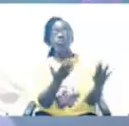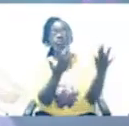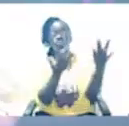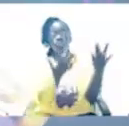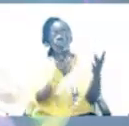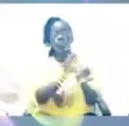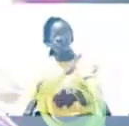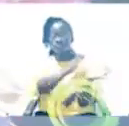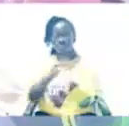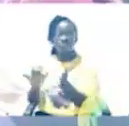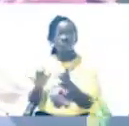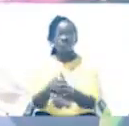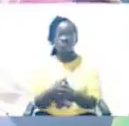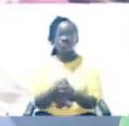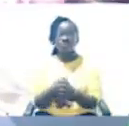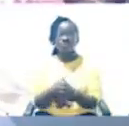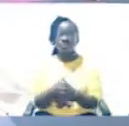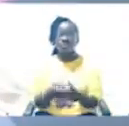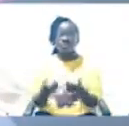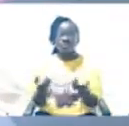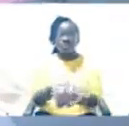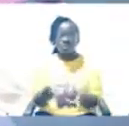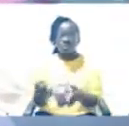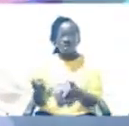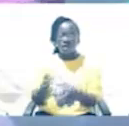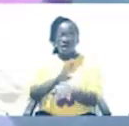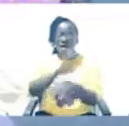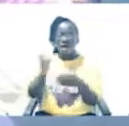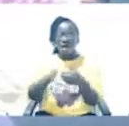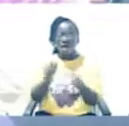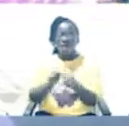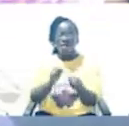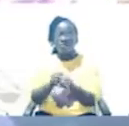He comes when every door in your life is shut.